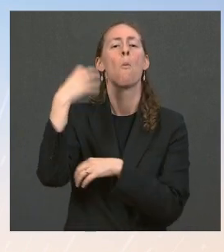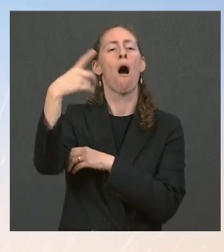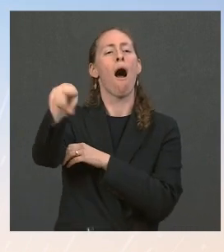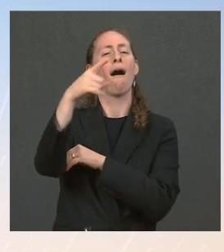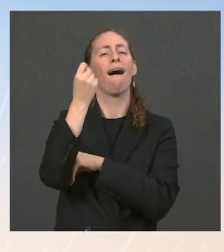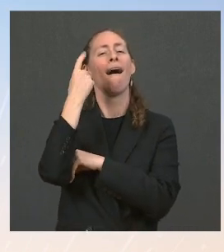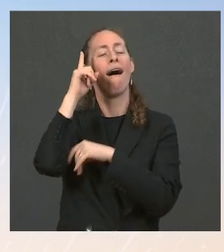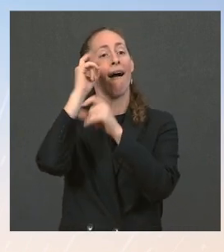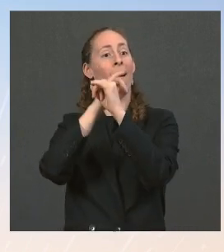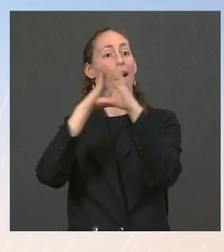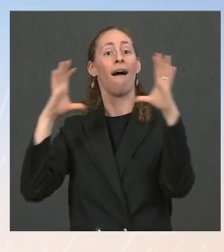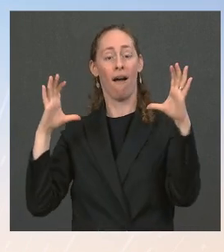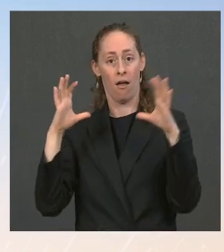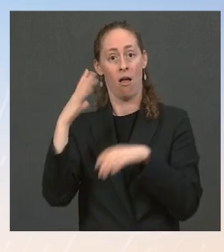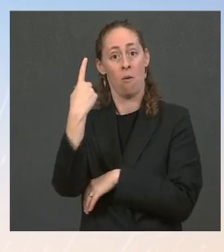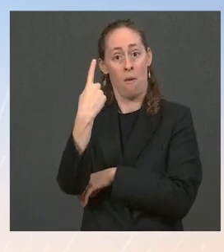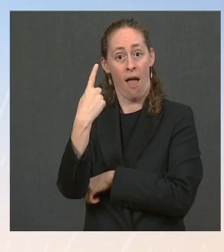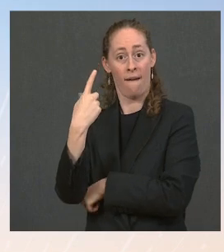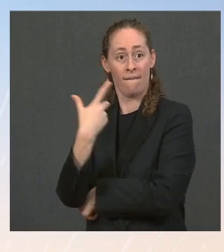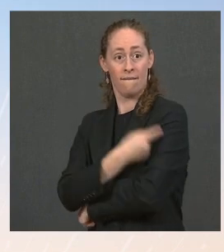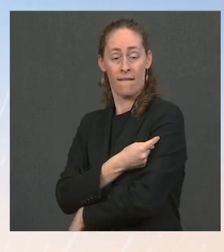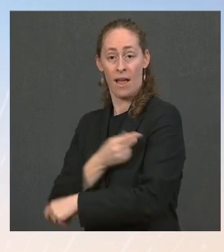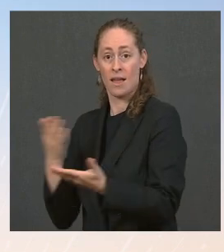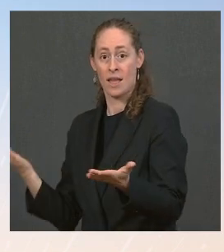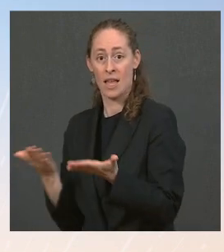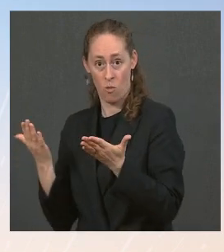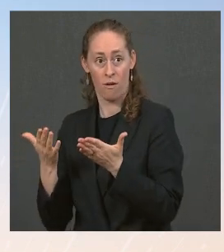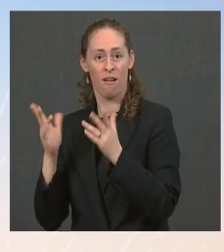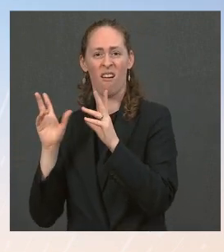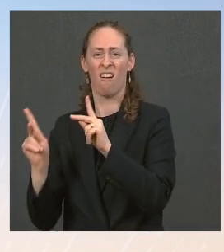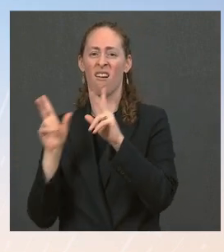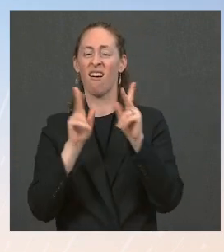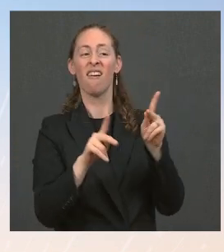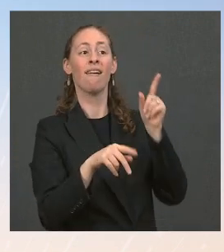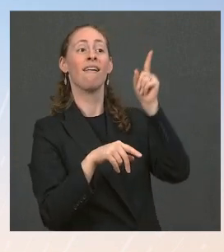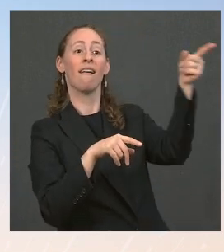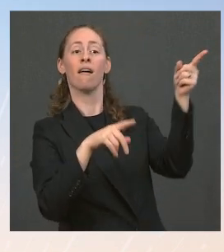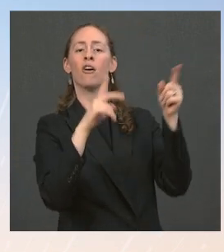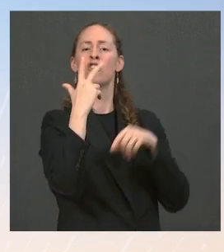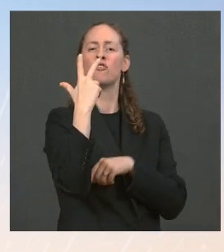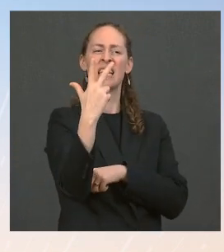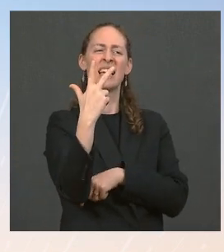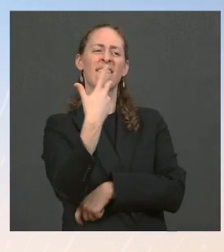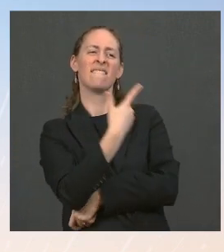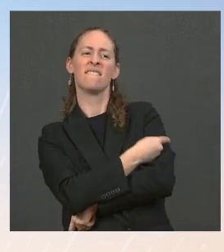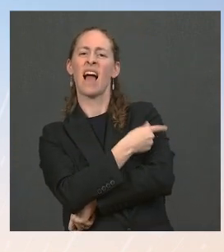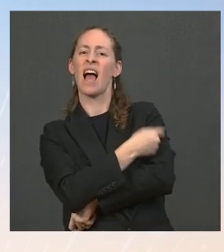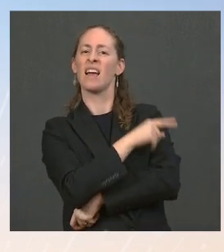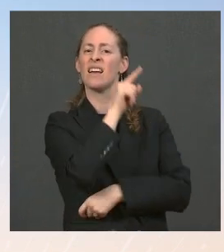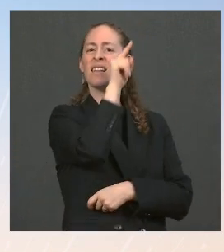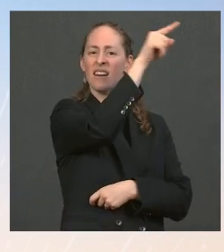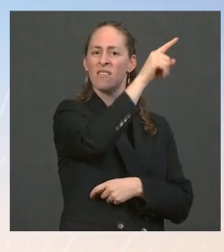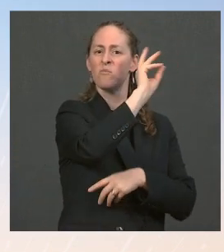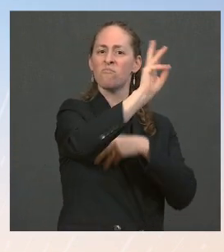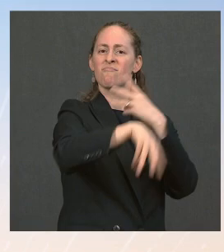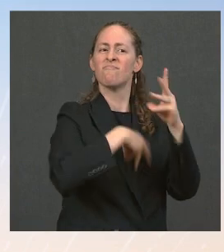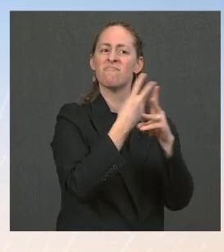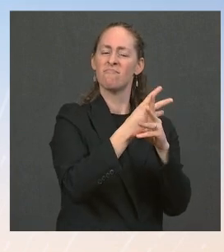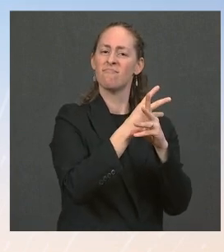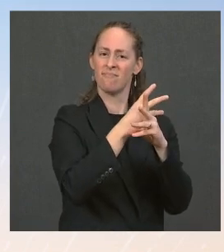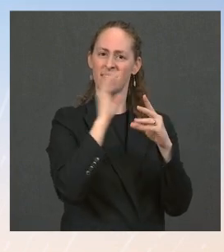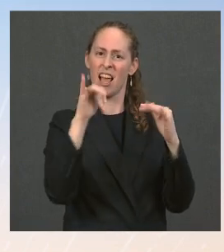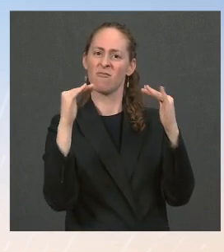for every shot we are delivering here, we are giving three shots to the rest of the world. This